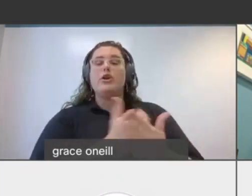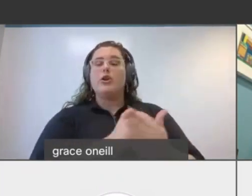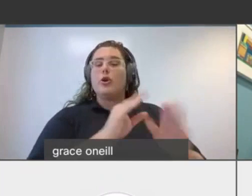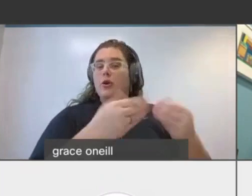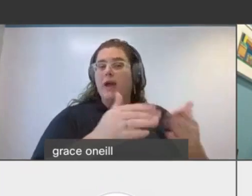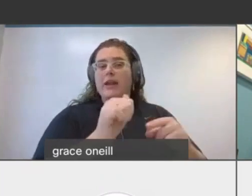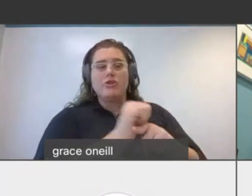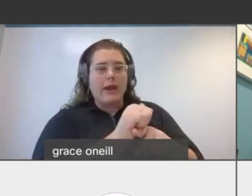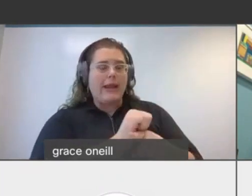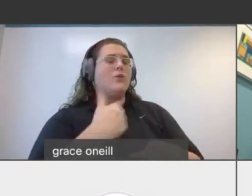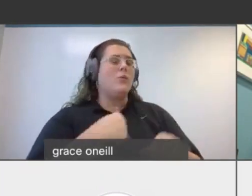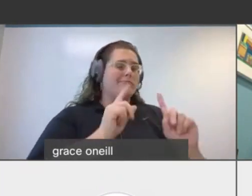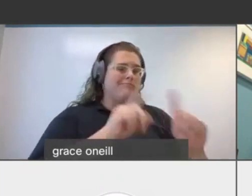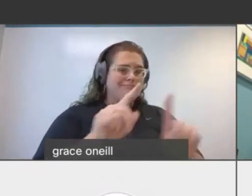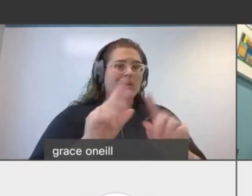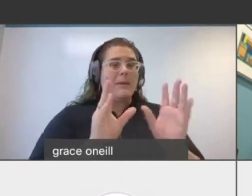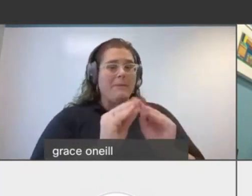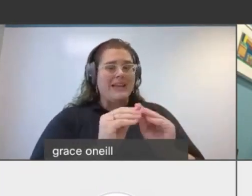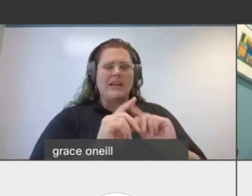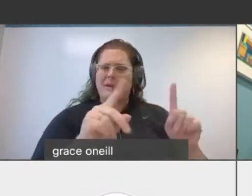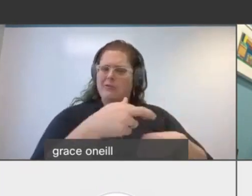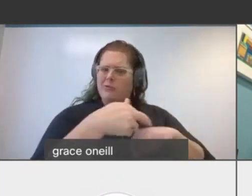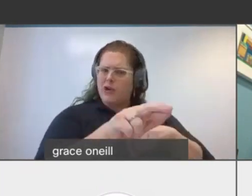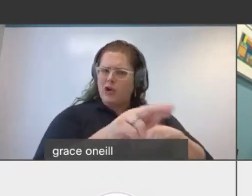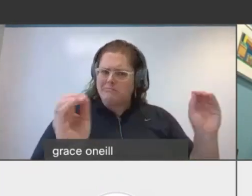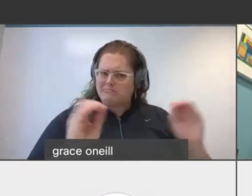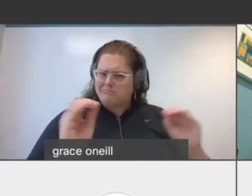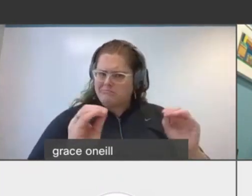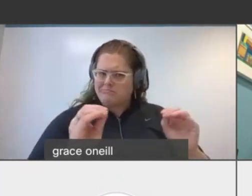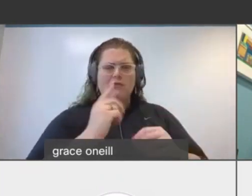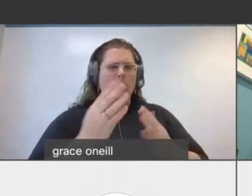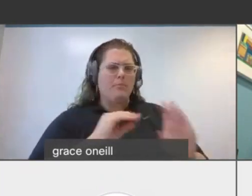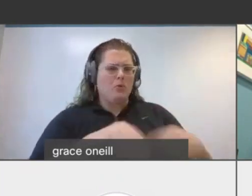providers meetings. We aren't yet getting referrals regarding service provision.